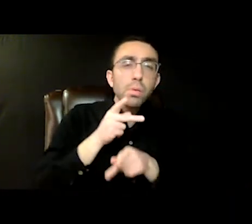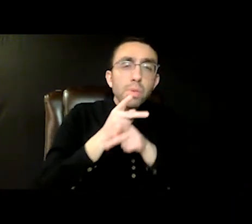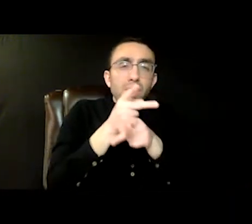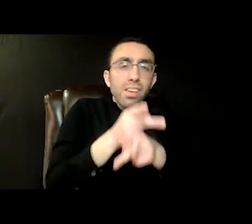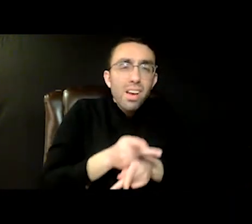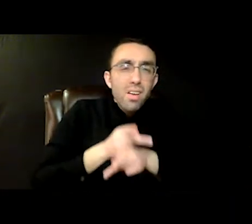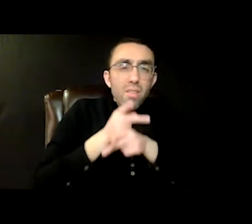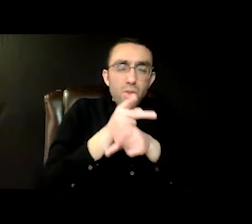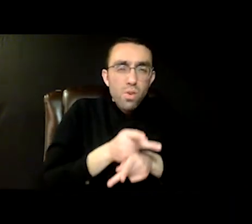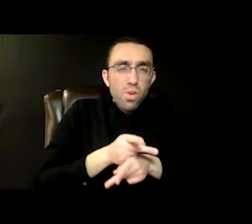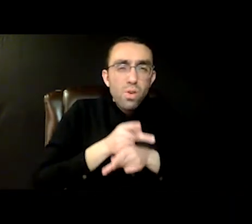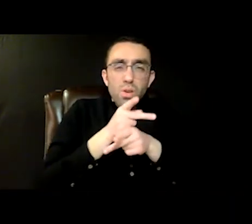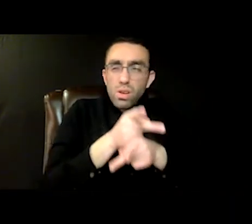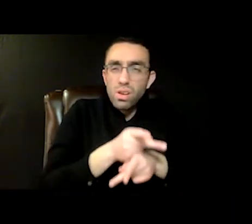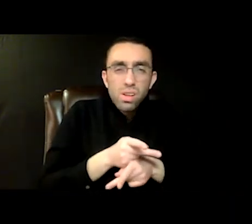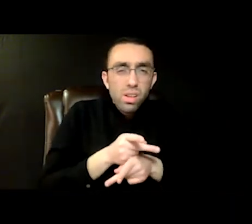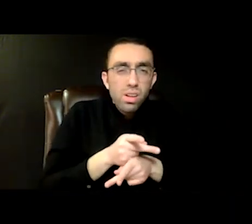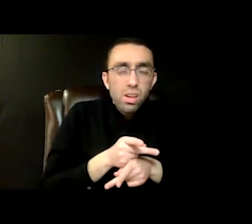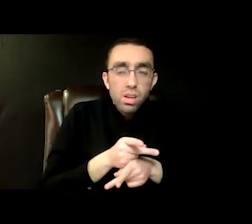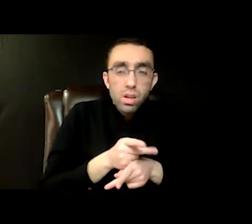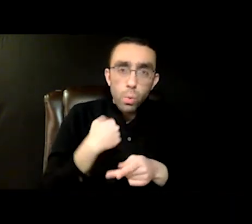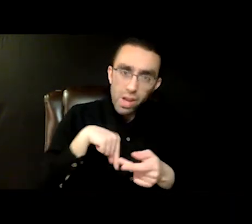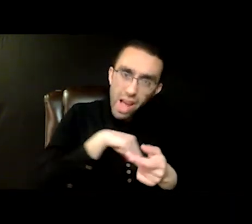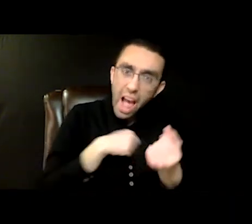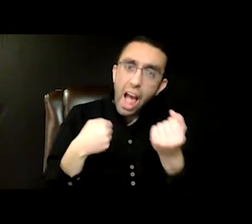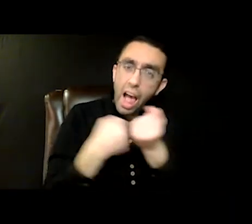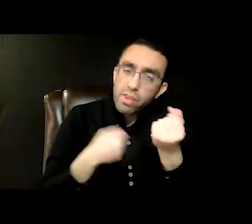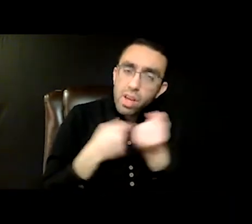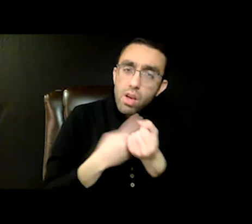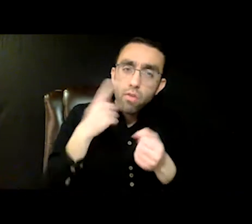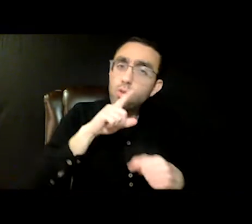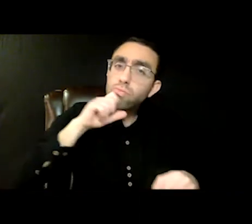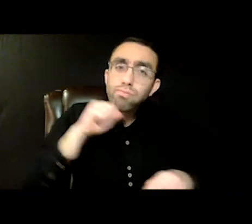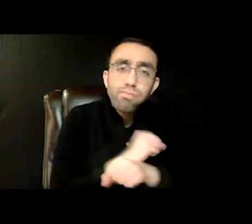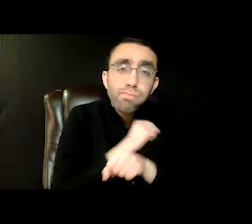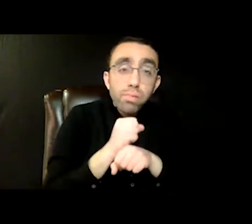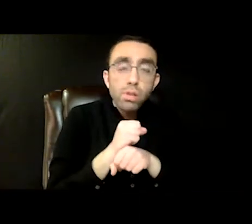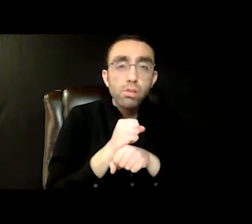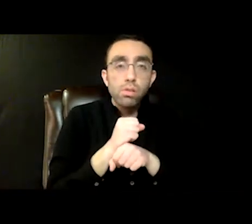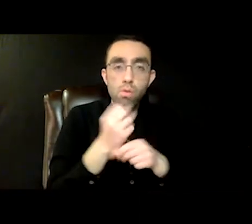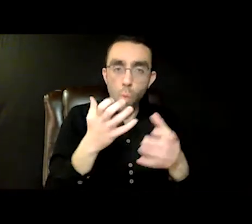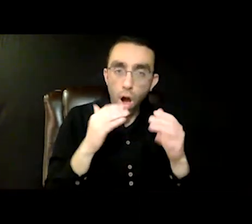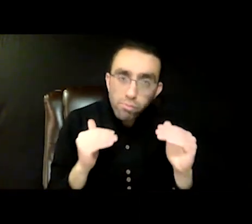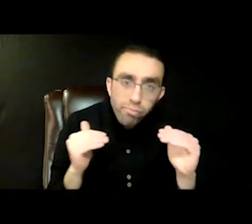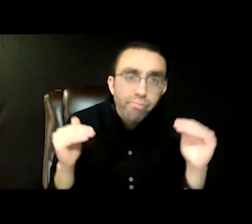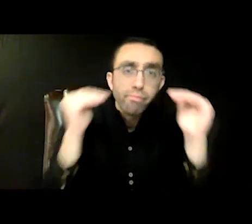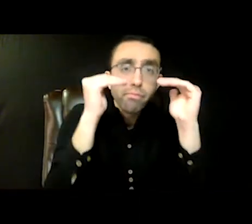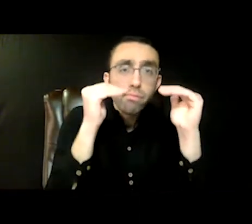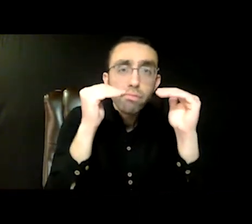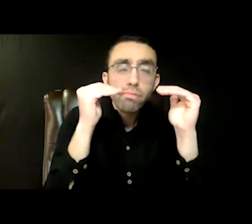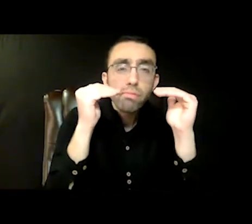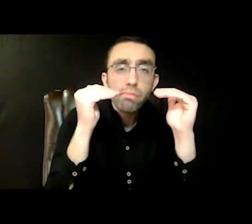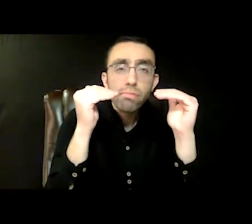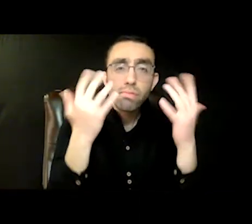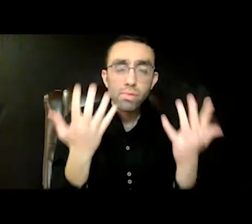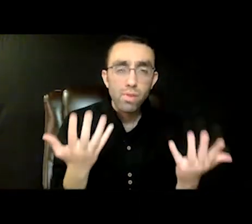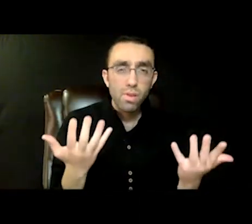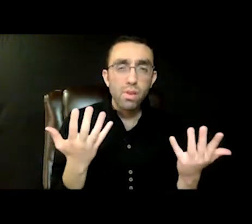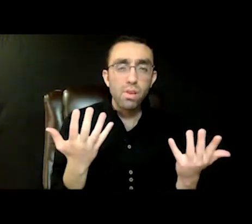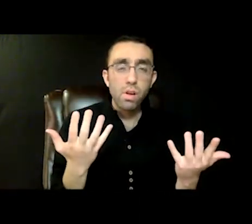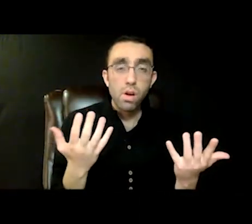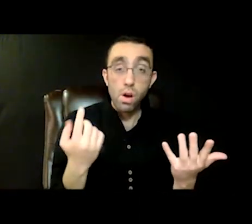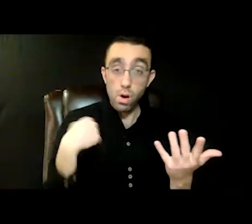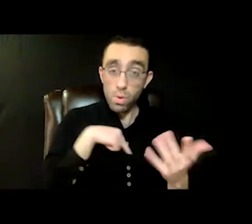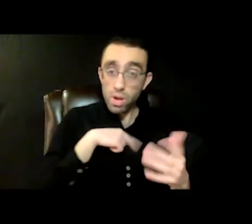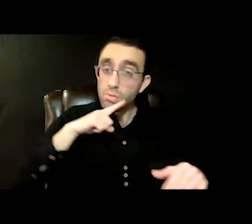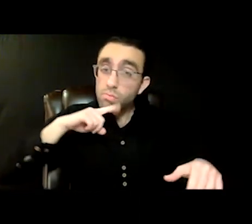what we're advocating for. Are we advocating for quote unquote more sustainable practices in a system designed to exploit and oppress?